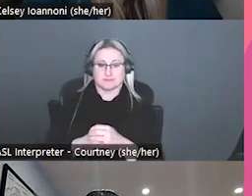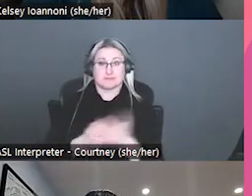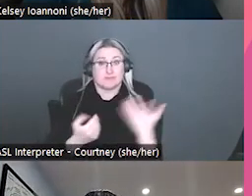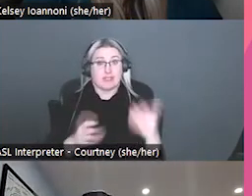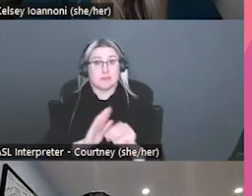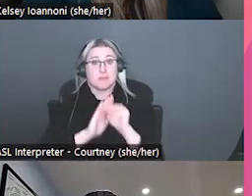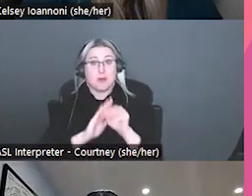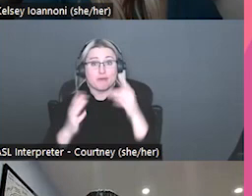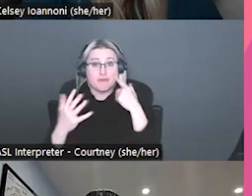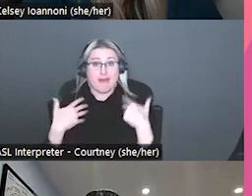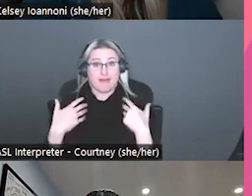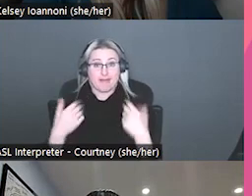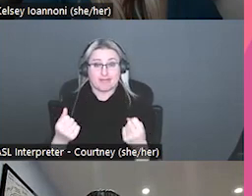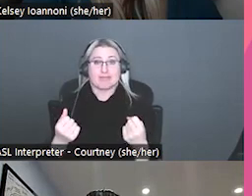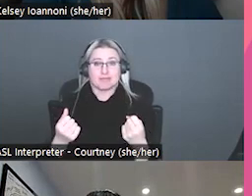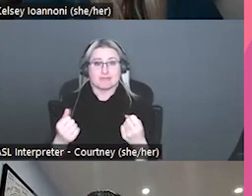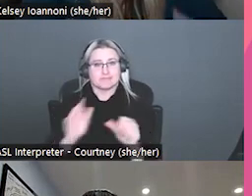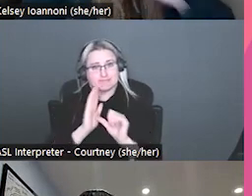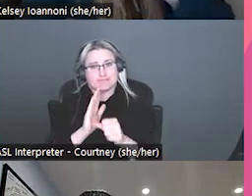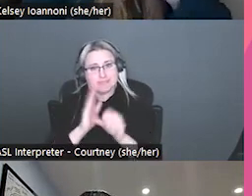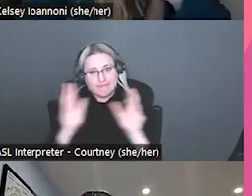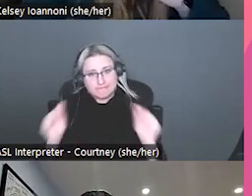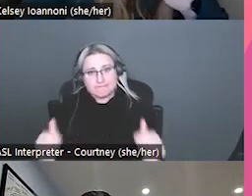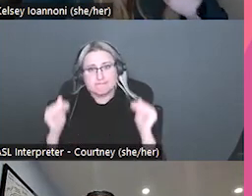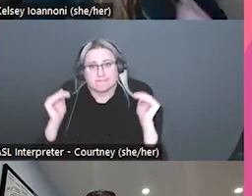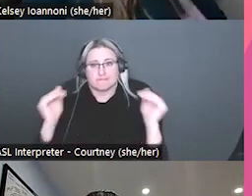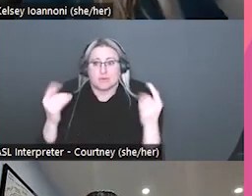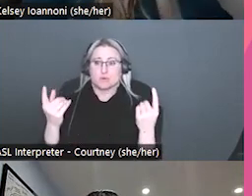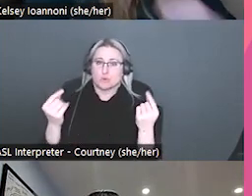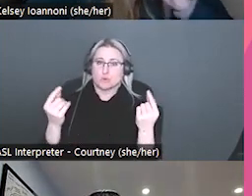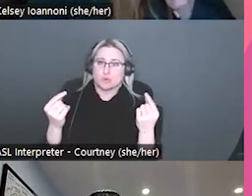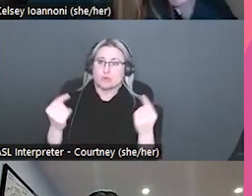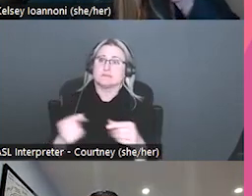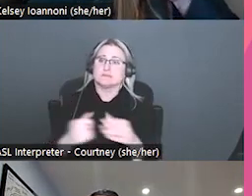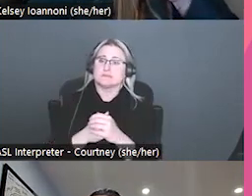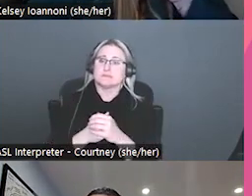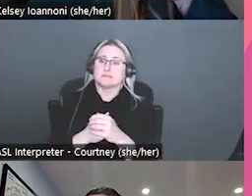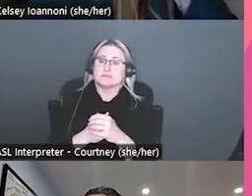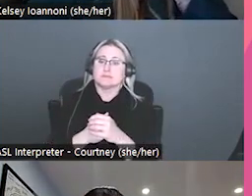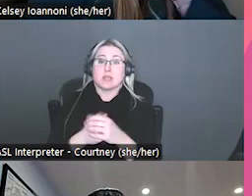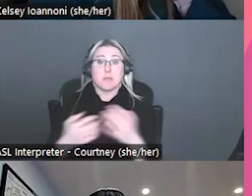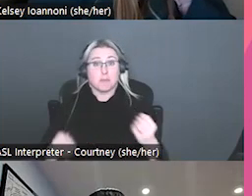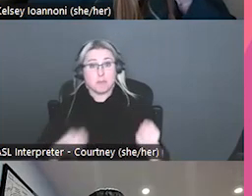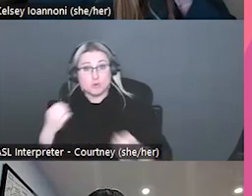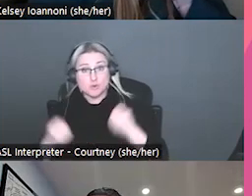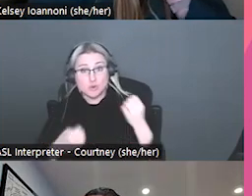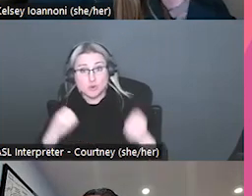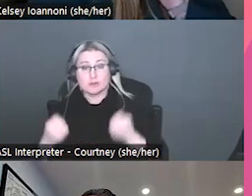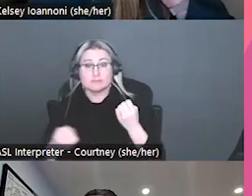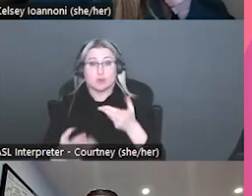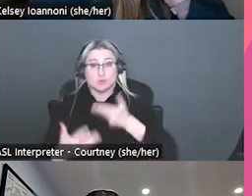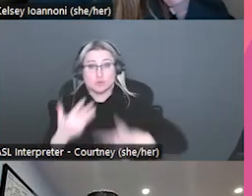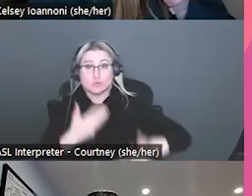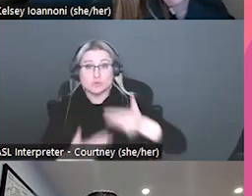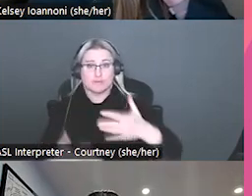it emphasized an enhancement of health by attending to the dynamic interaction between our emotional, our